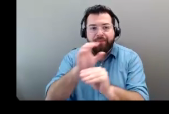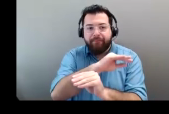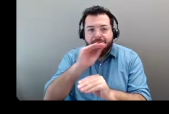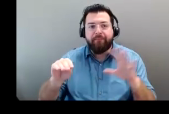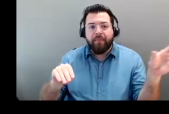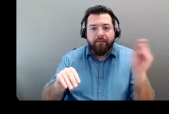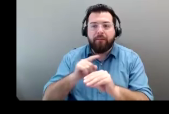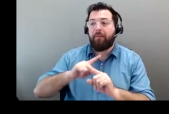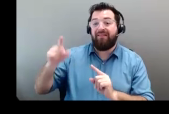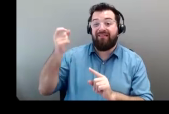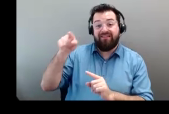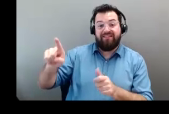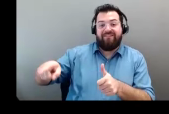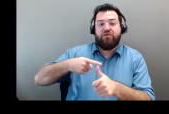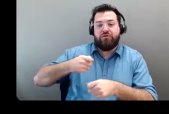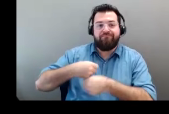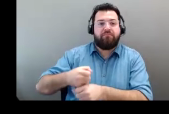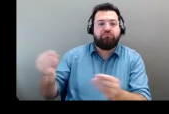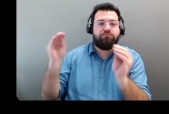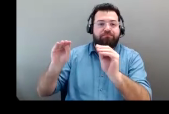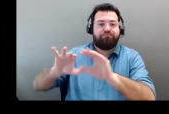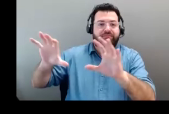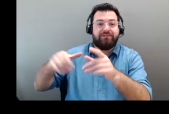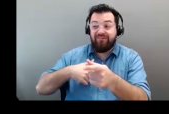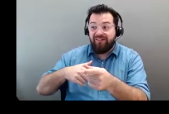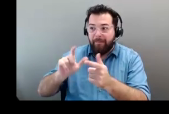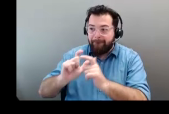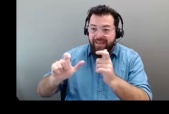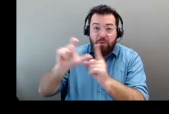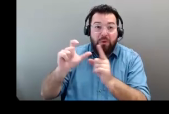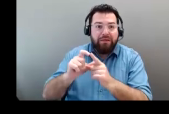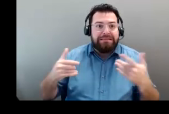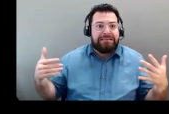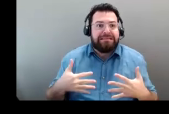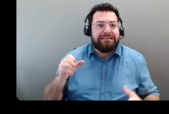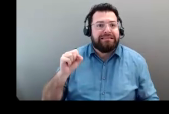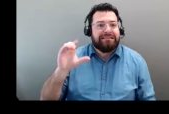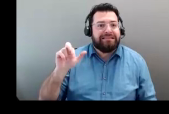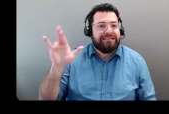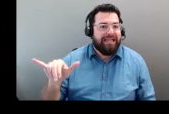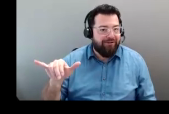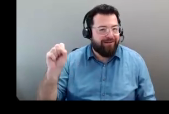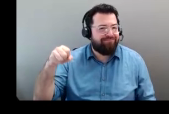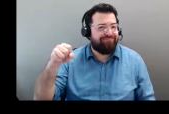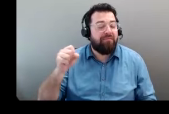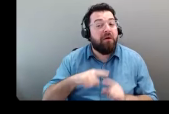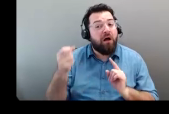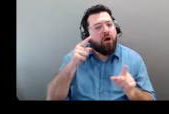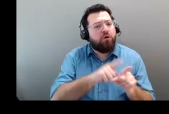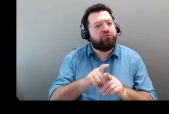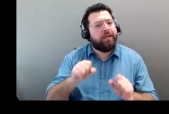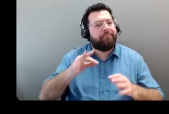first draft. Oh yeah, so scary is a big it's a AI is a big concern, right? But it also can be